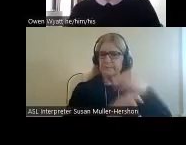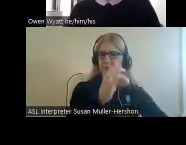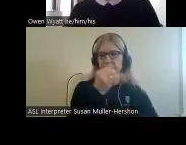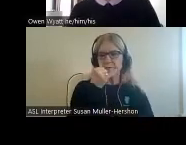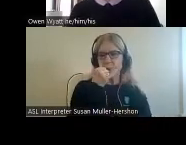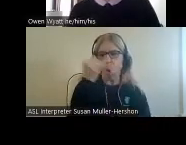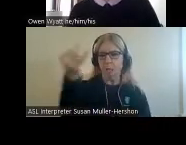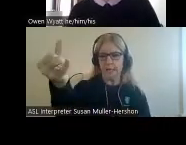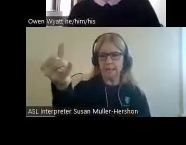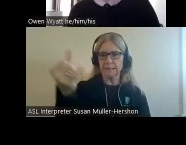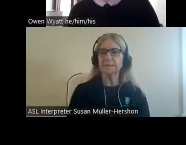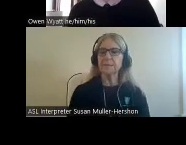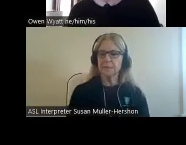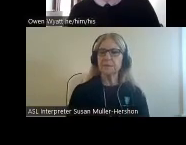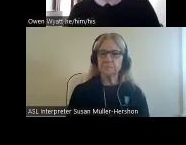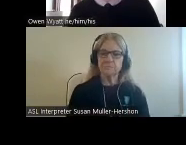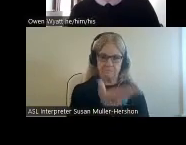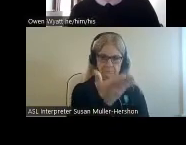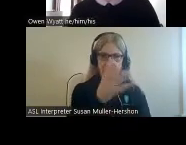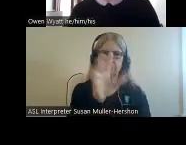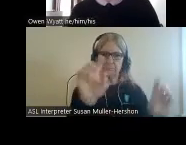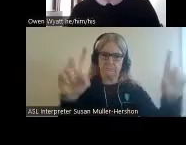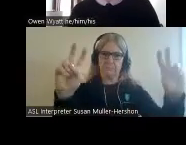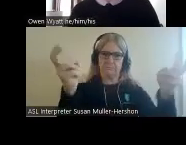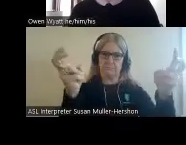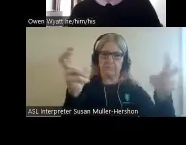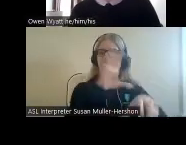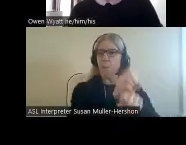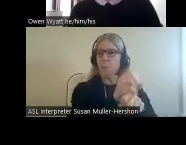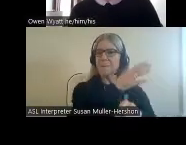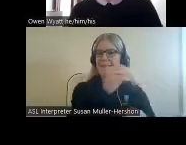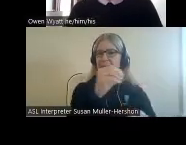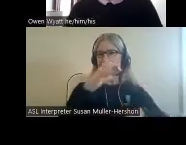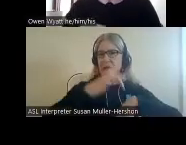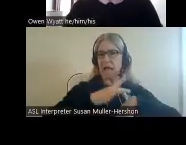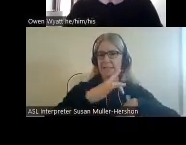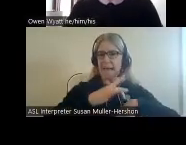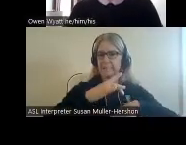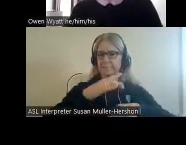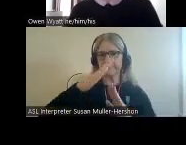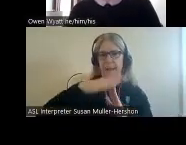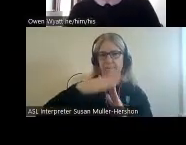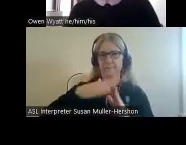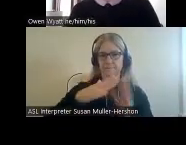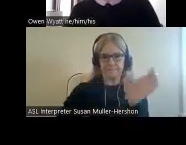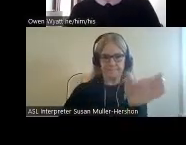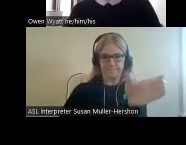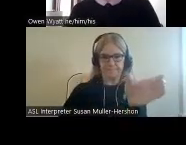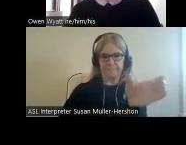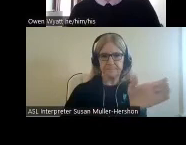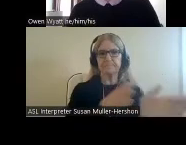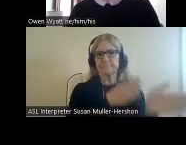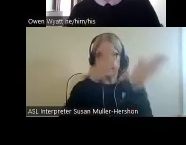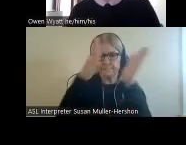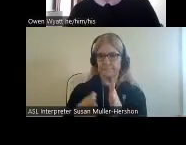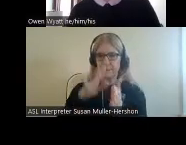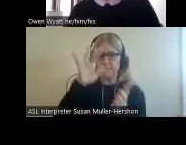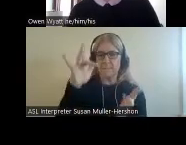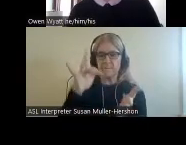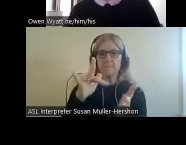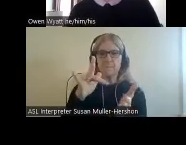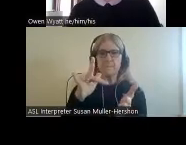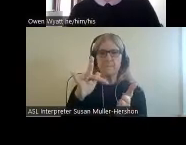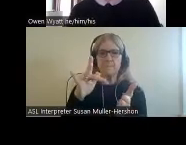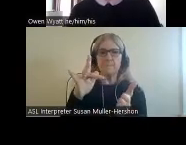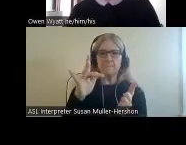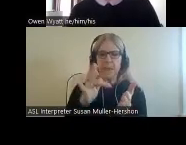So that, again, that's in our appointments and contacts section. And then you can see here, sort of in the middle of the screen, we have really a